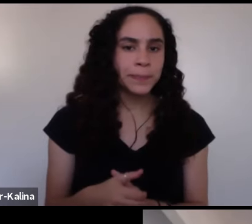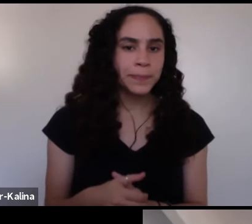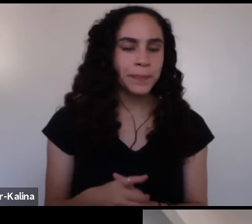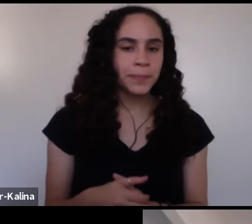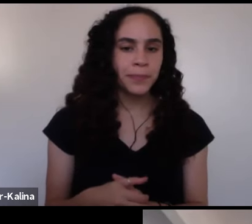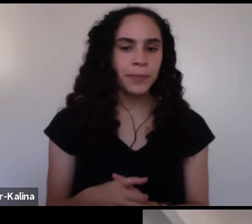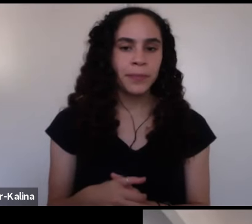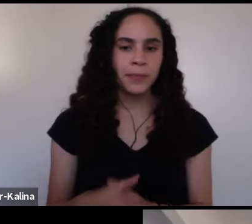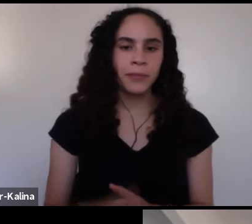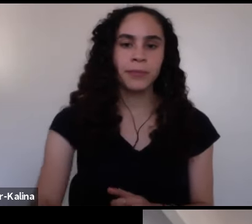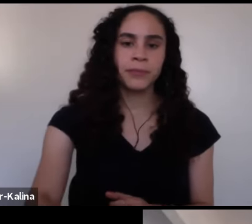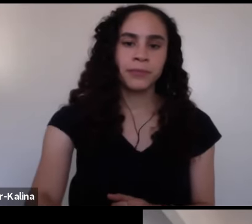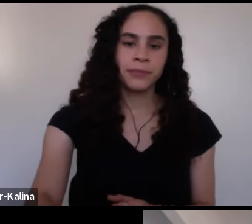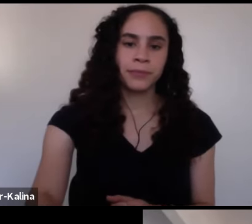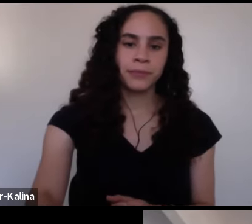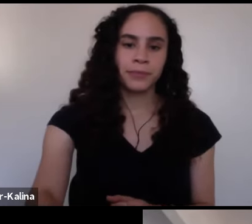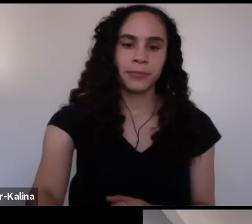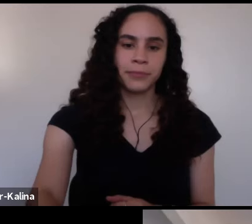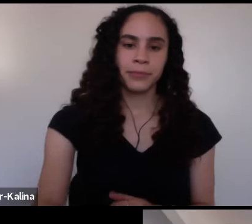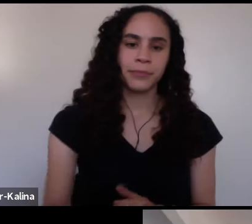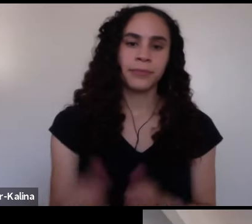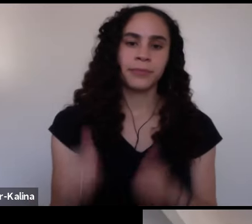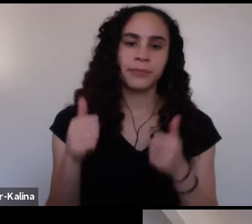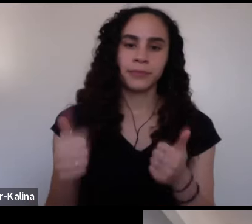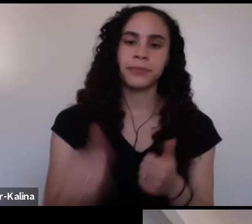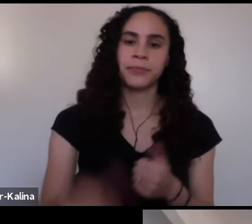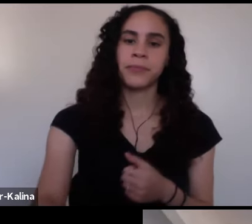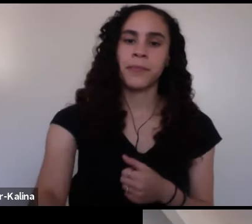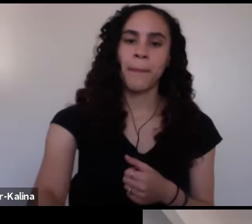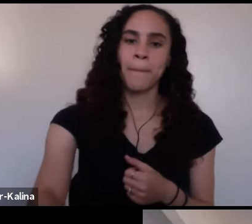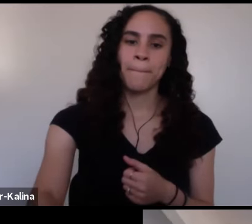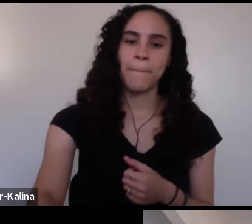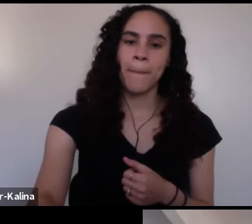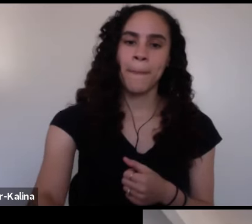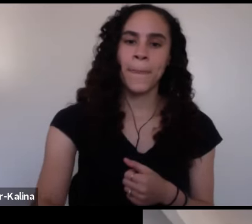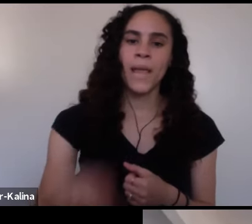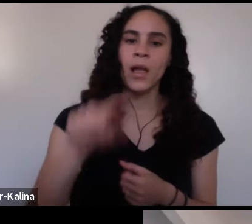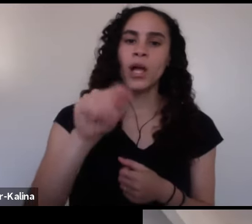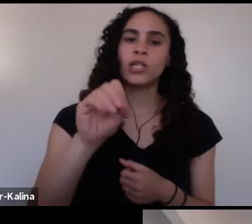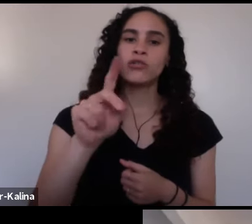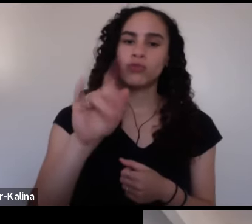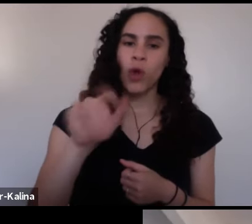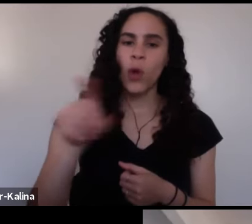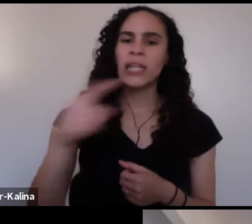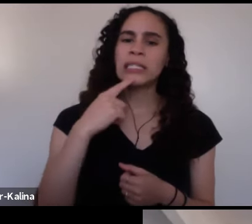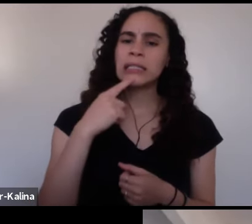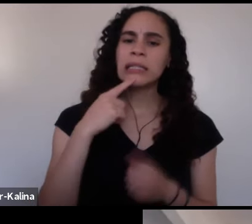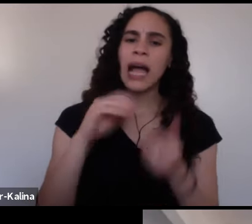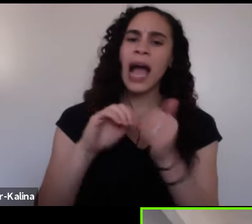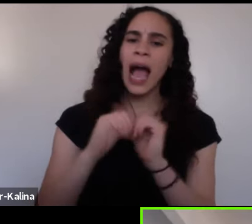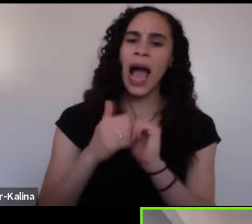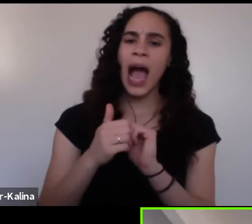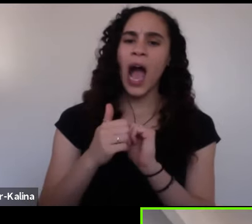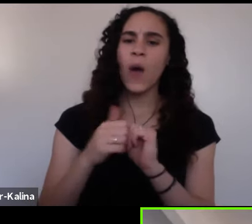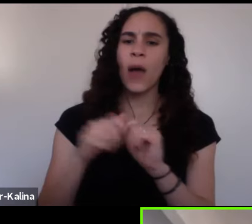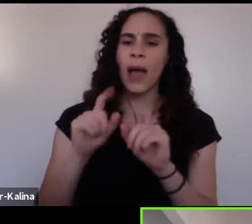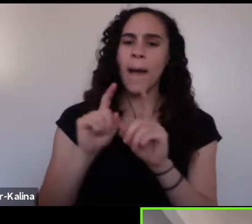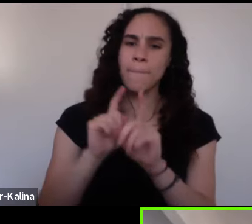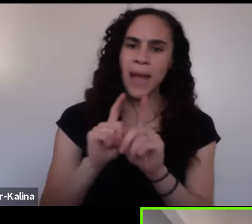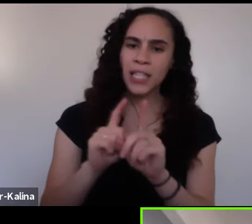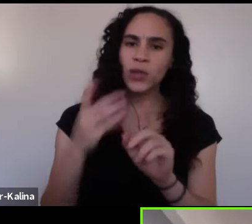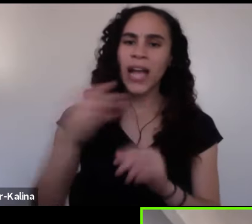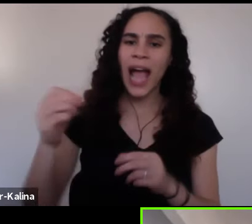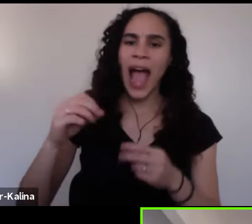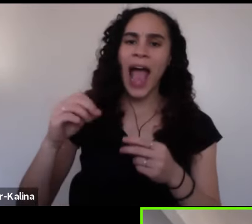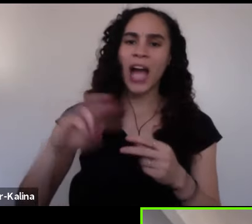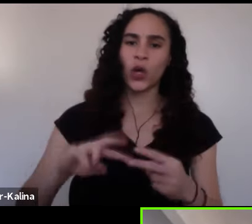Toki asks about mentoring and reverse mentoring and how that plays a role in all of this. Well, a lot of what I do is reverse